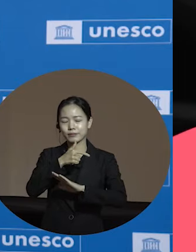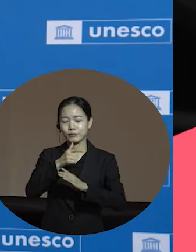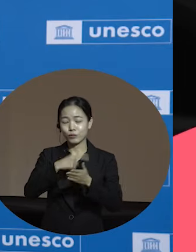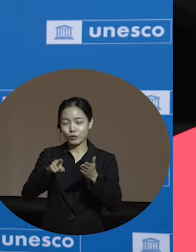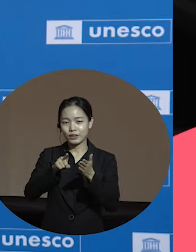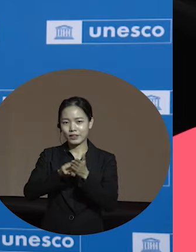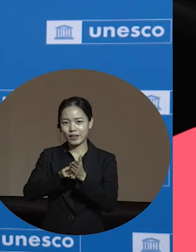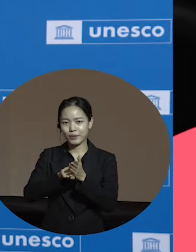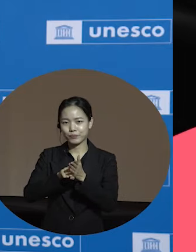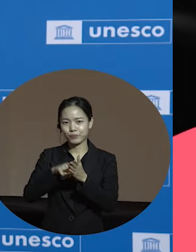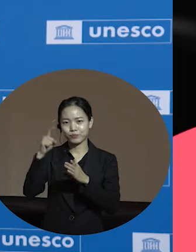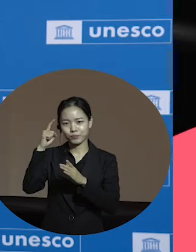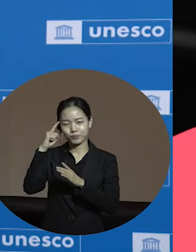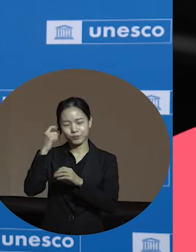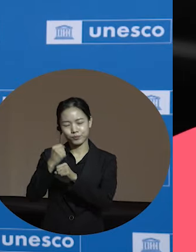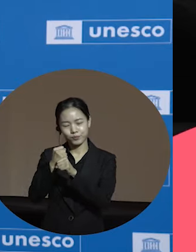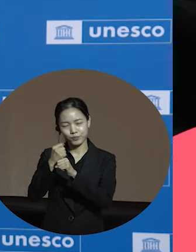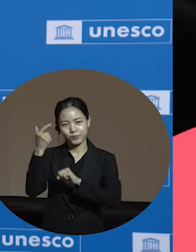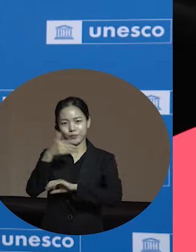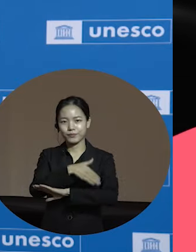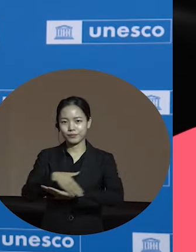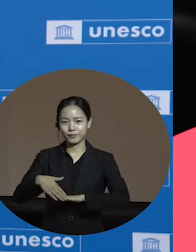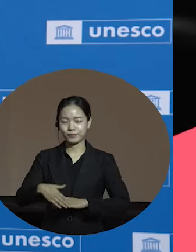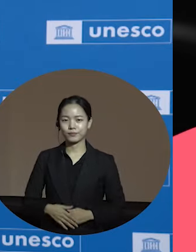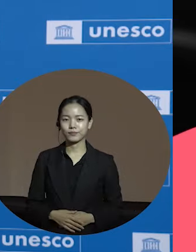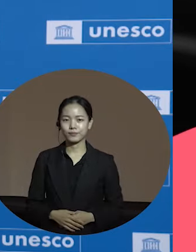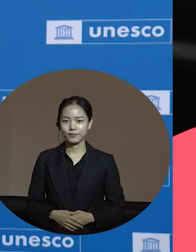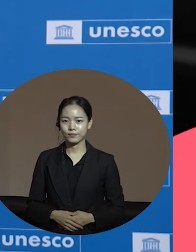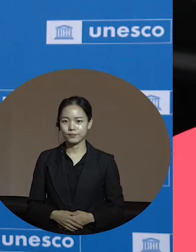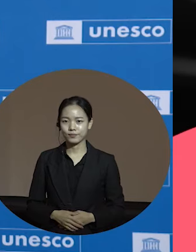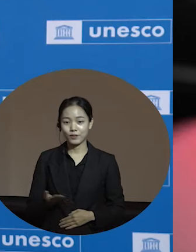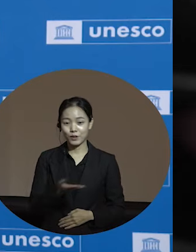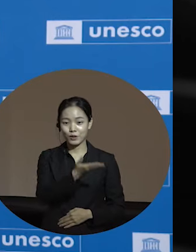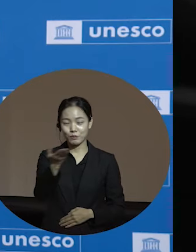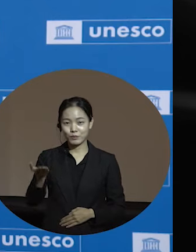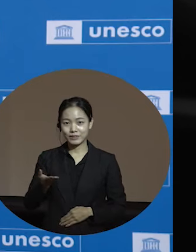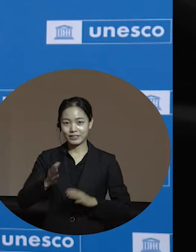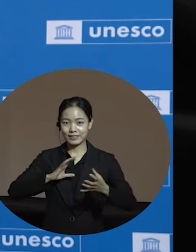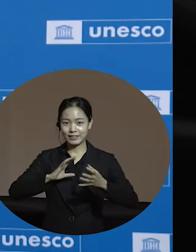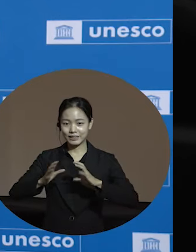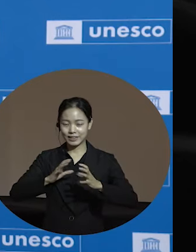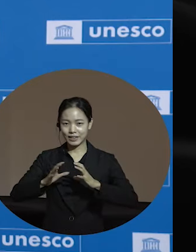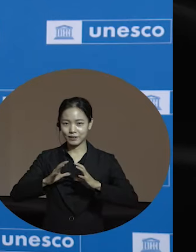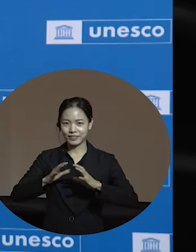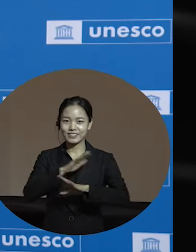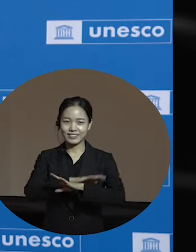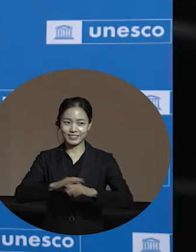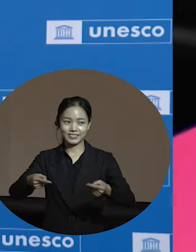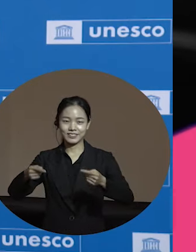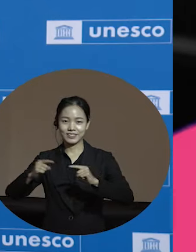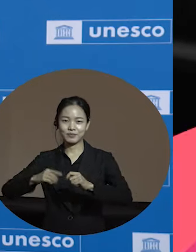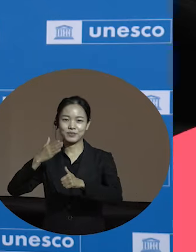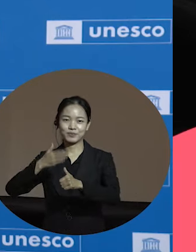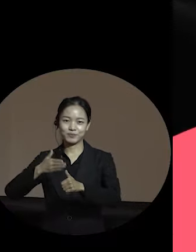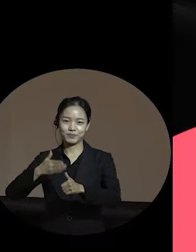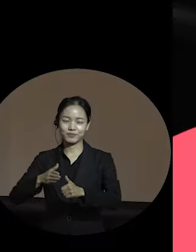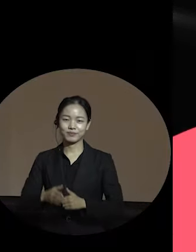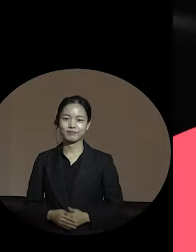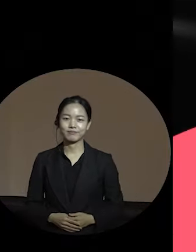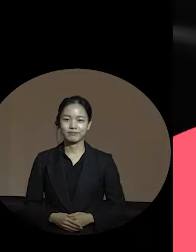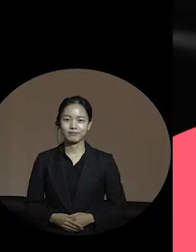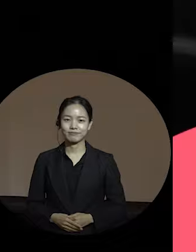I encourage you to participate in these discussions alongside UNESCO. Thank you.